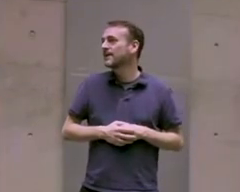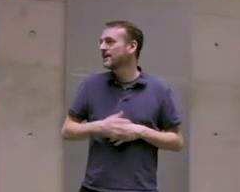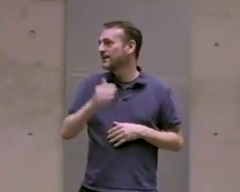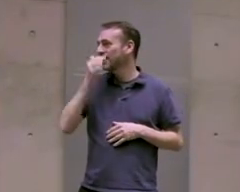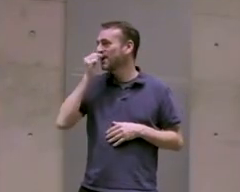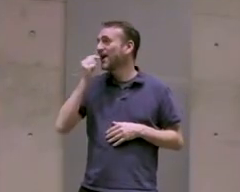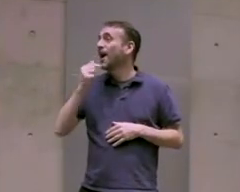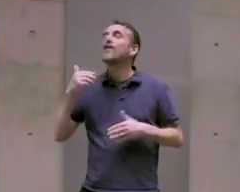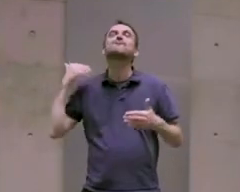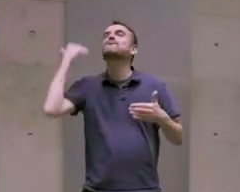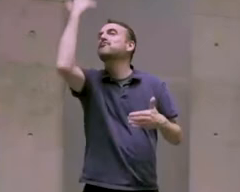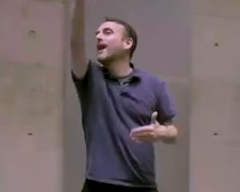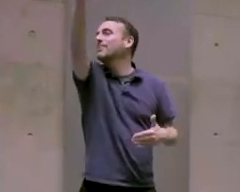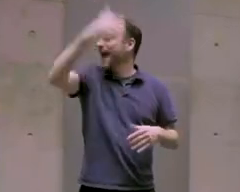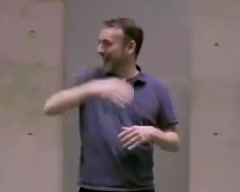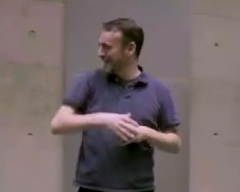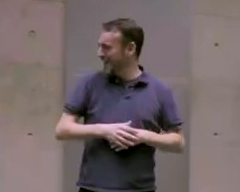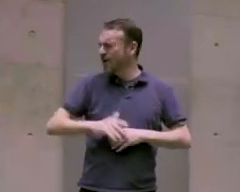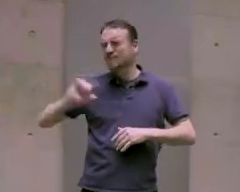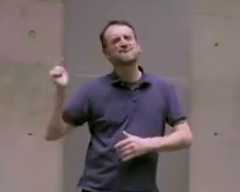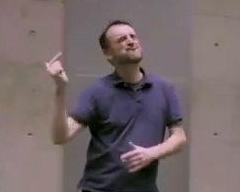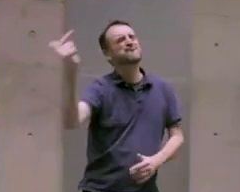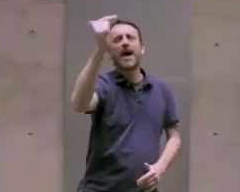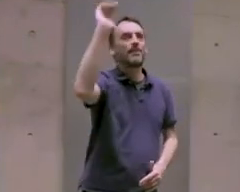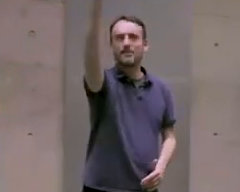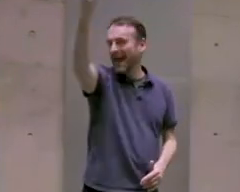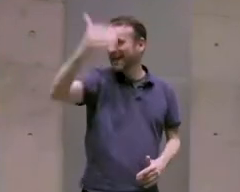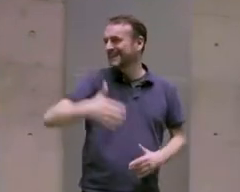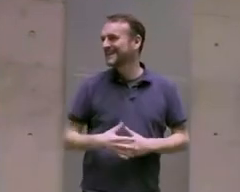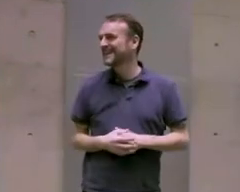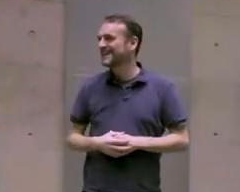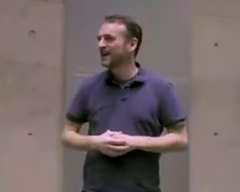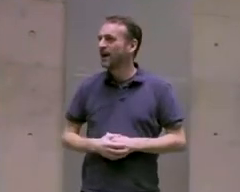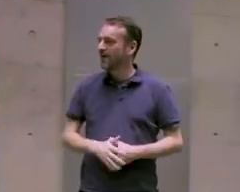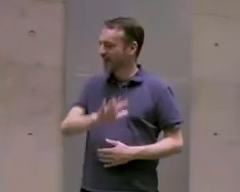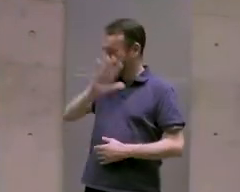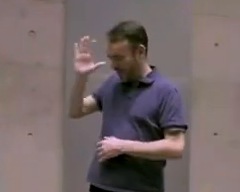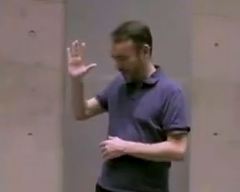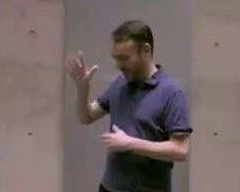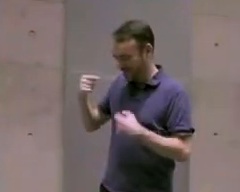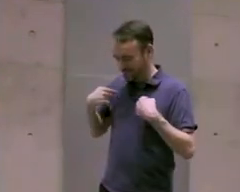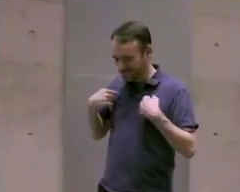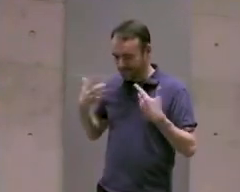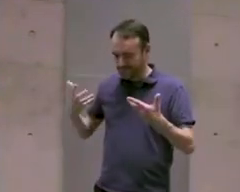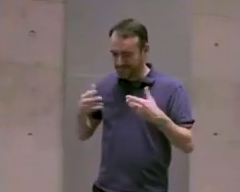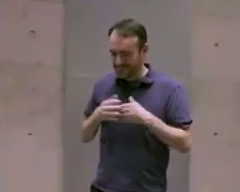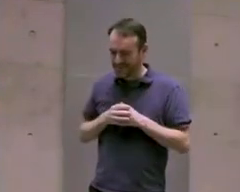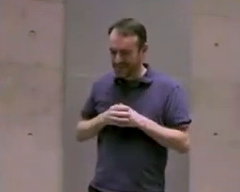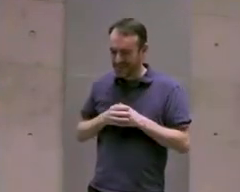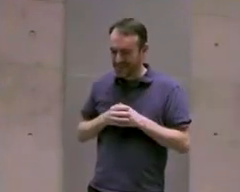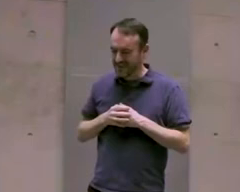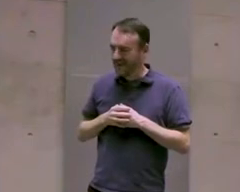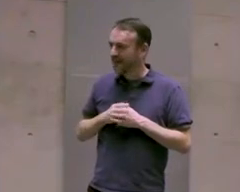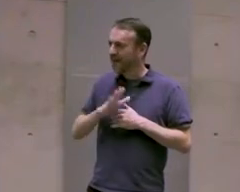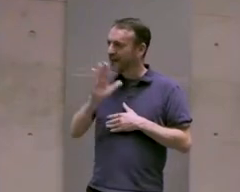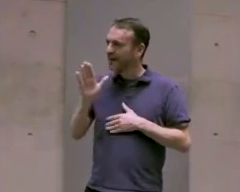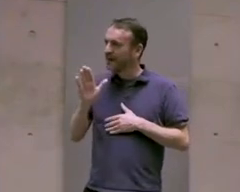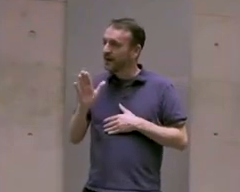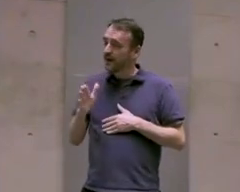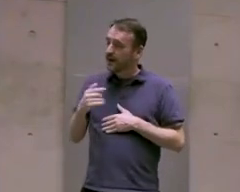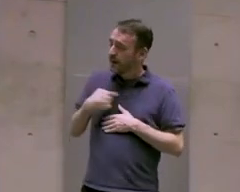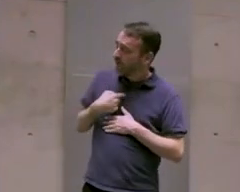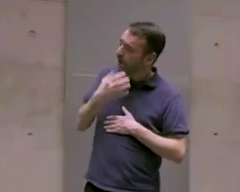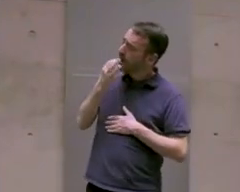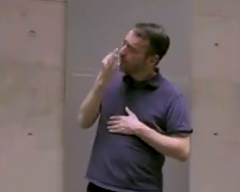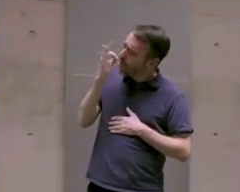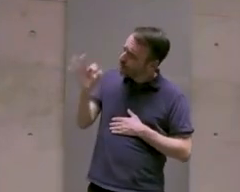Right at the back. Oh, no, there's one there. There you go. There. Hello. Hi. Hello. Hi. I have a question